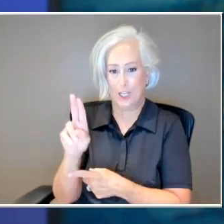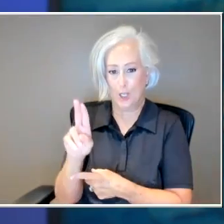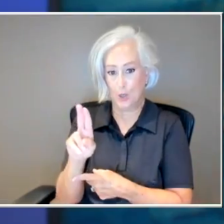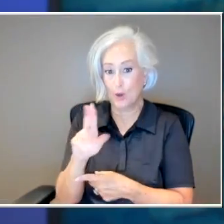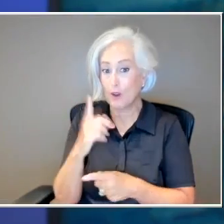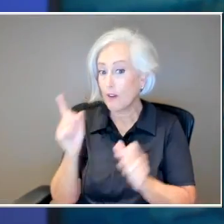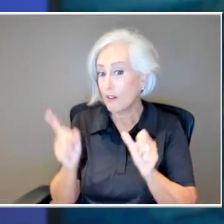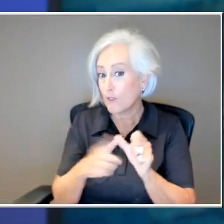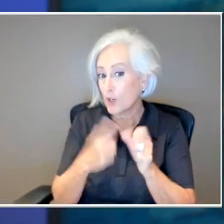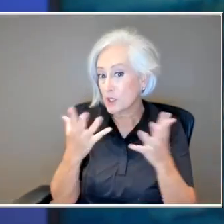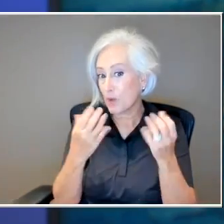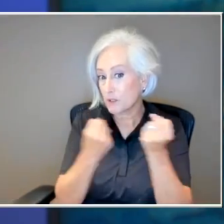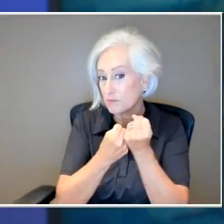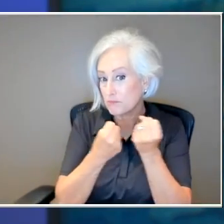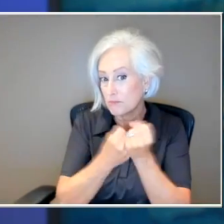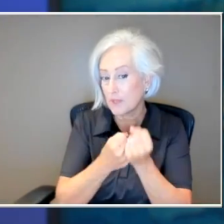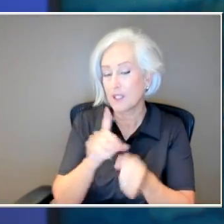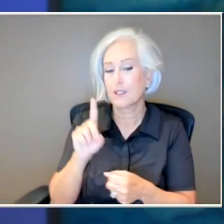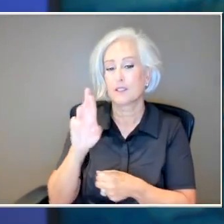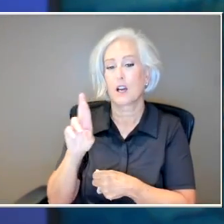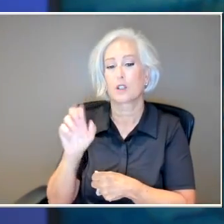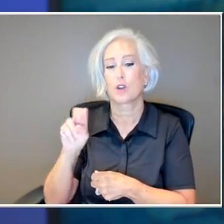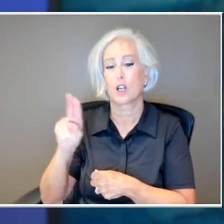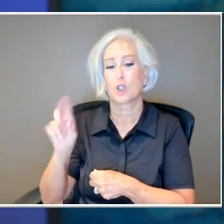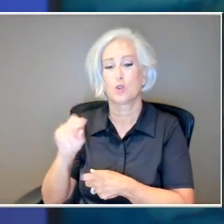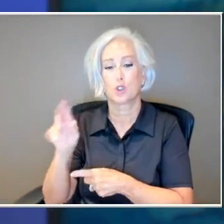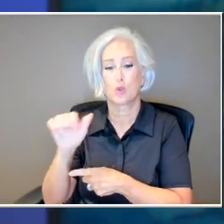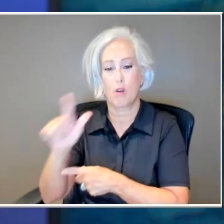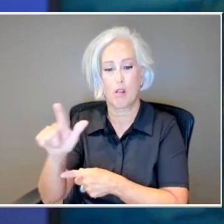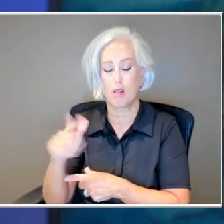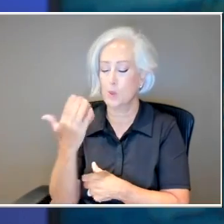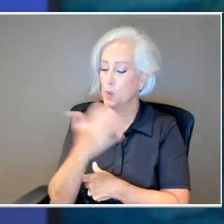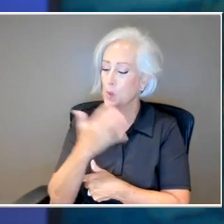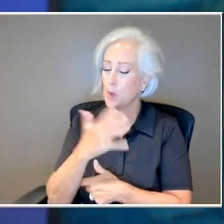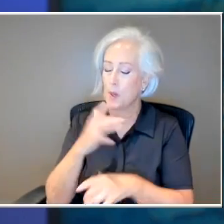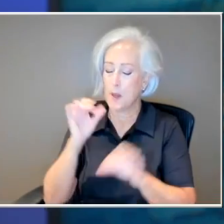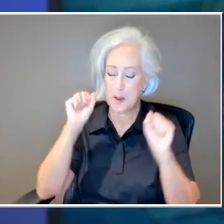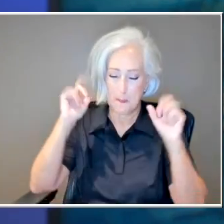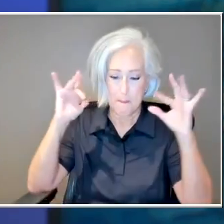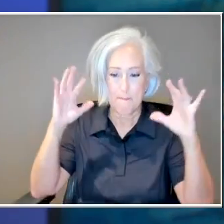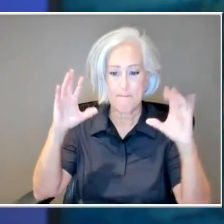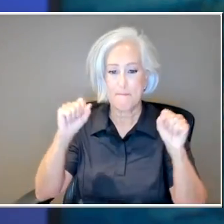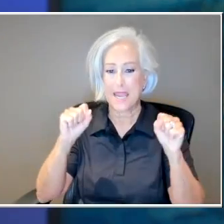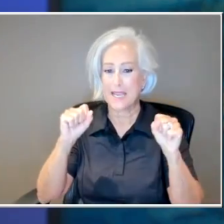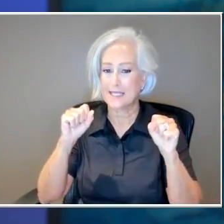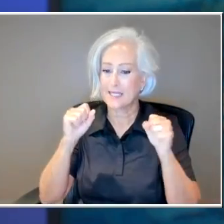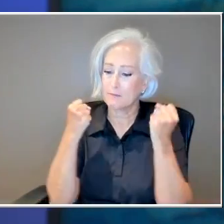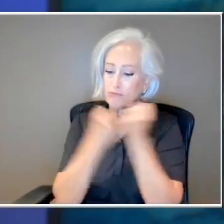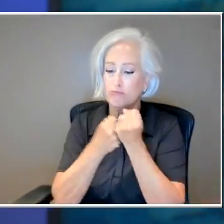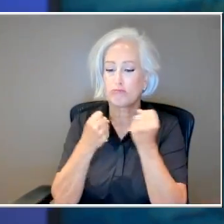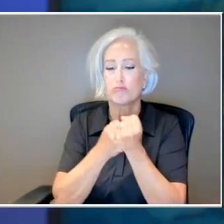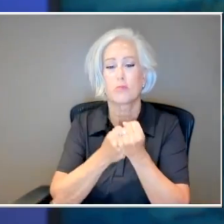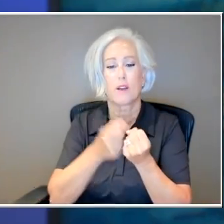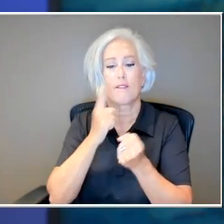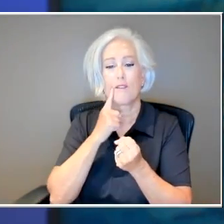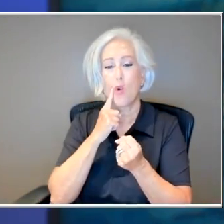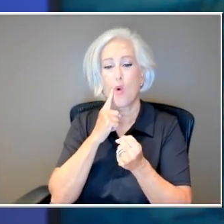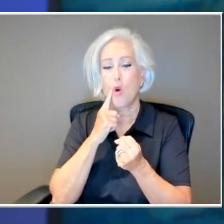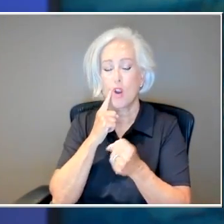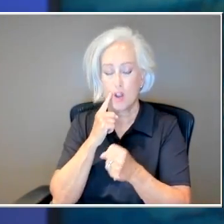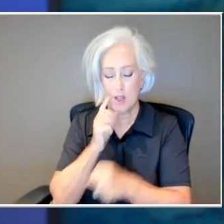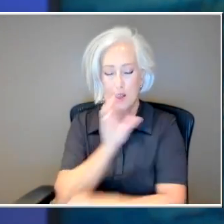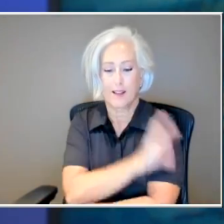Annie Jewell, who is a tremendous force at KU for promoting clinical trials